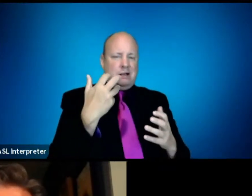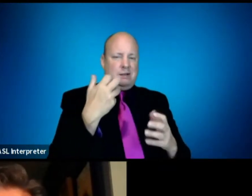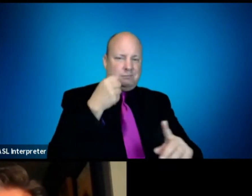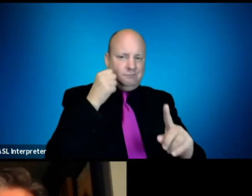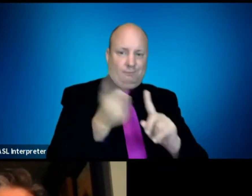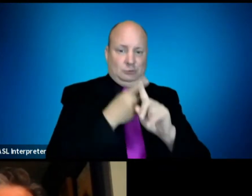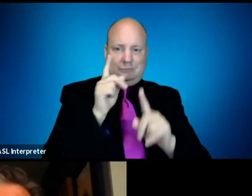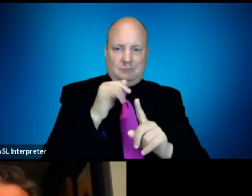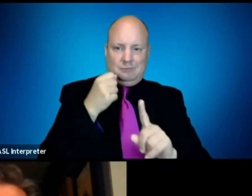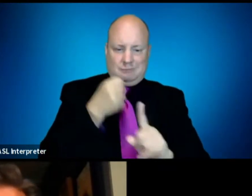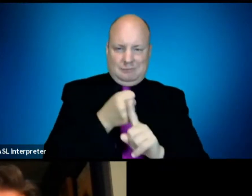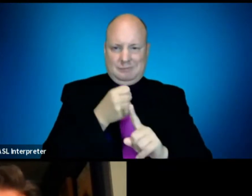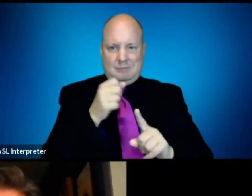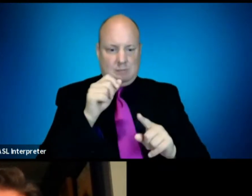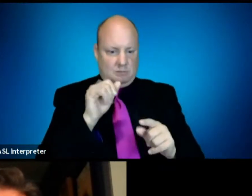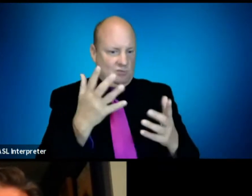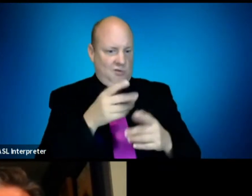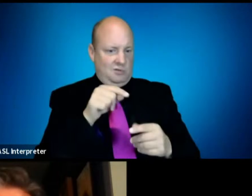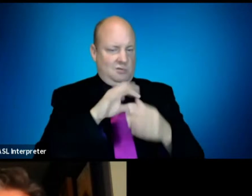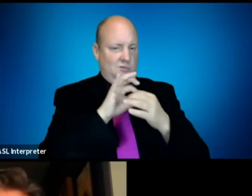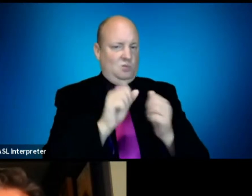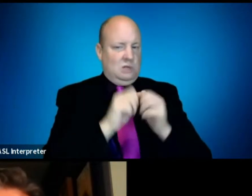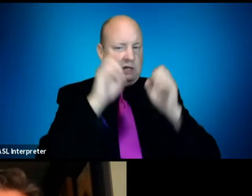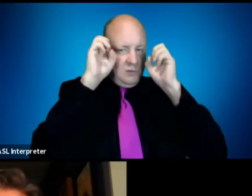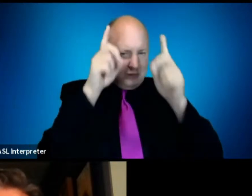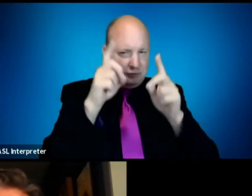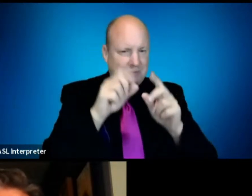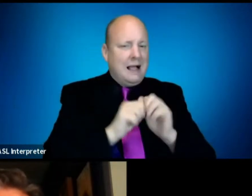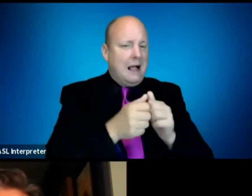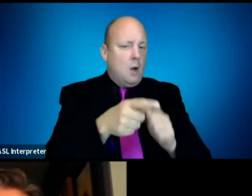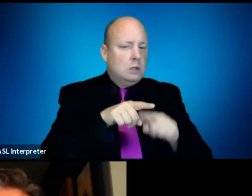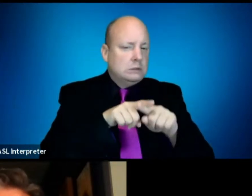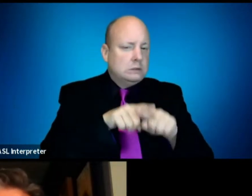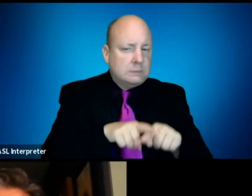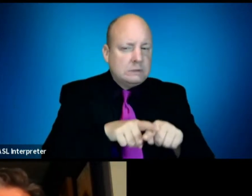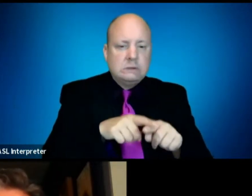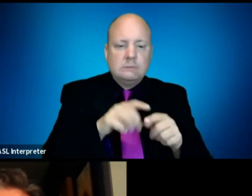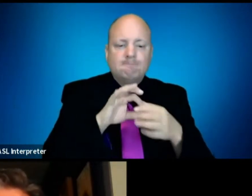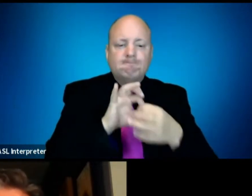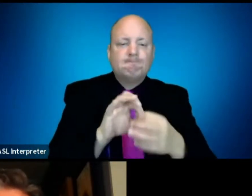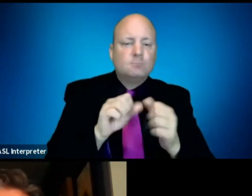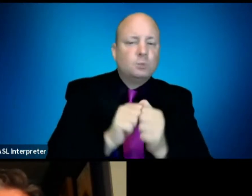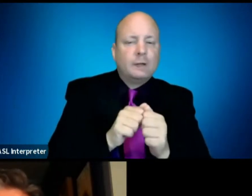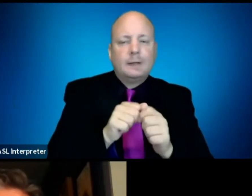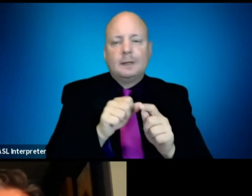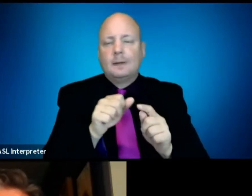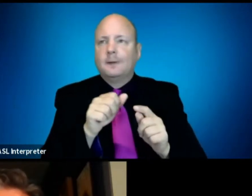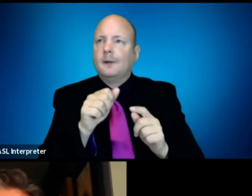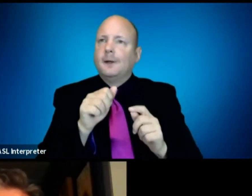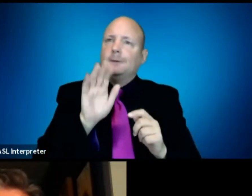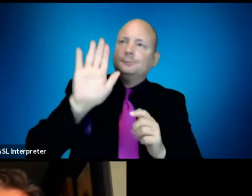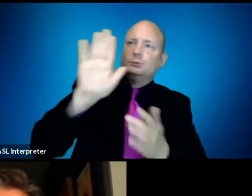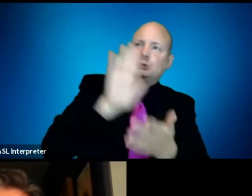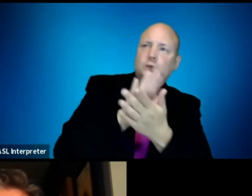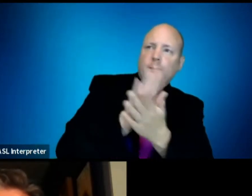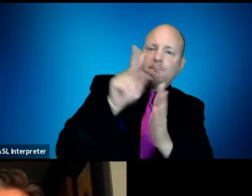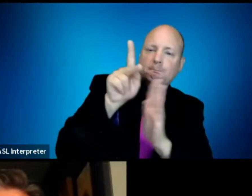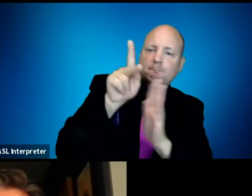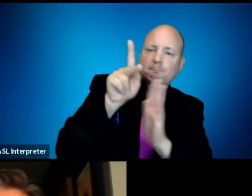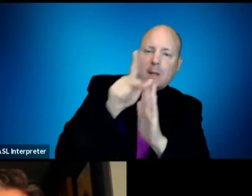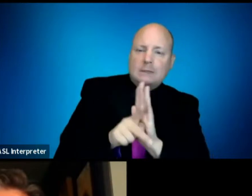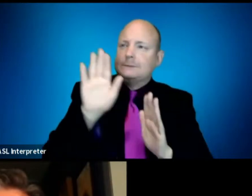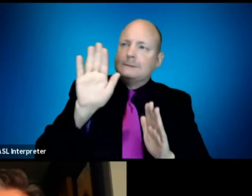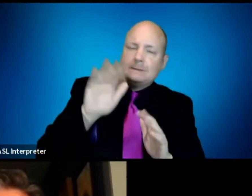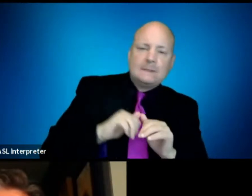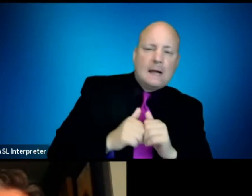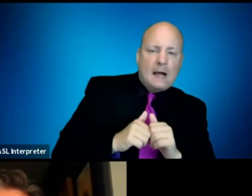policies are or should be, like to figure out that balance. So how is OHA or OD going to do